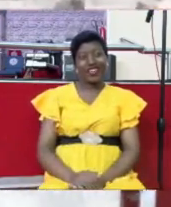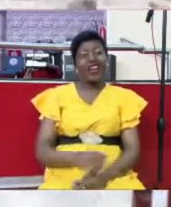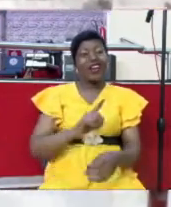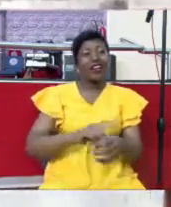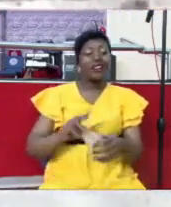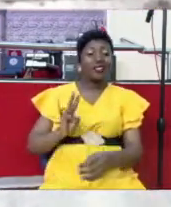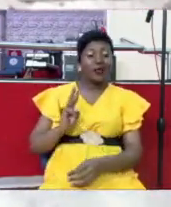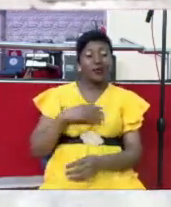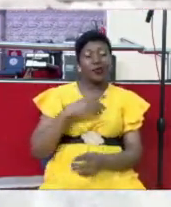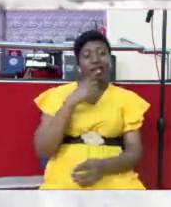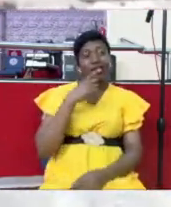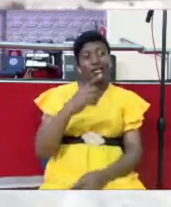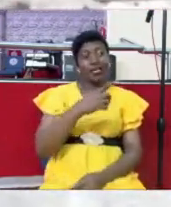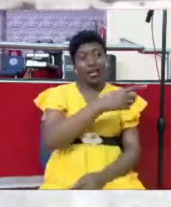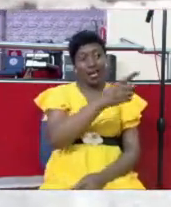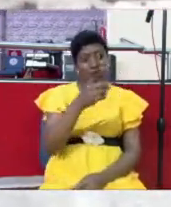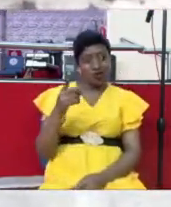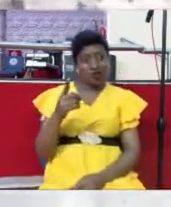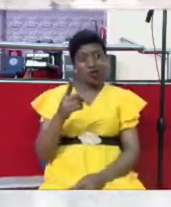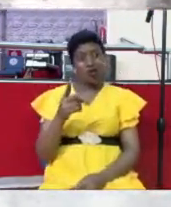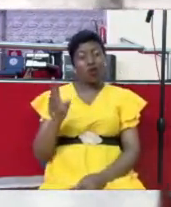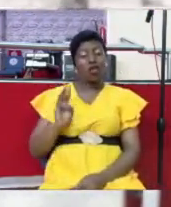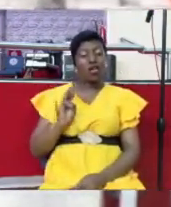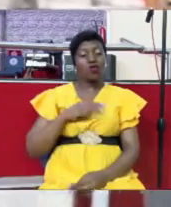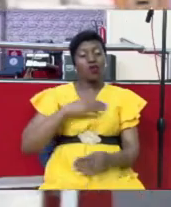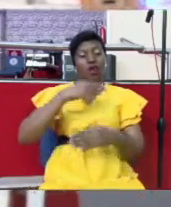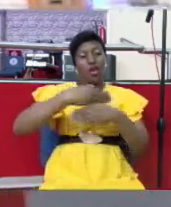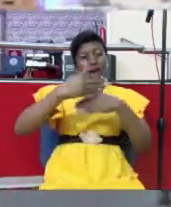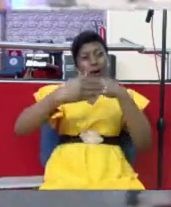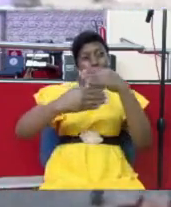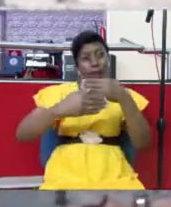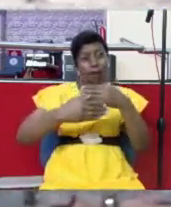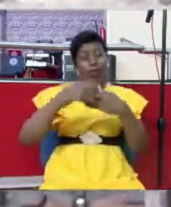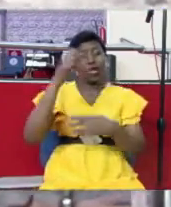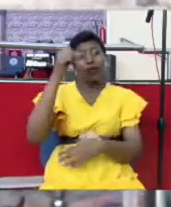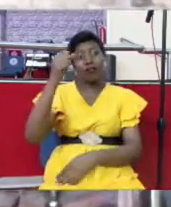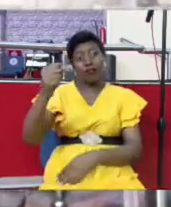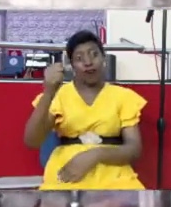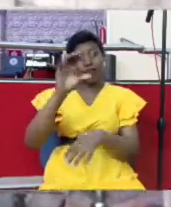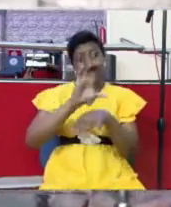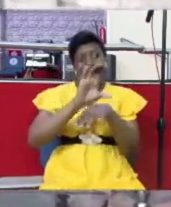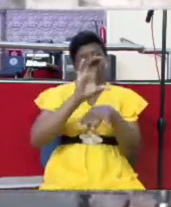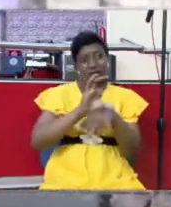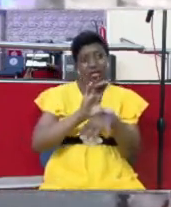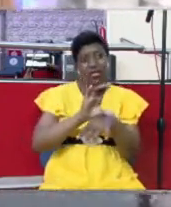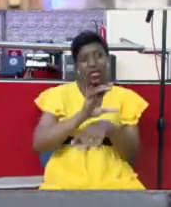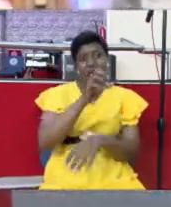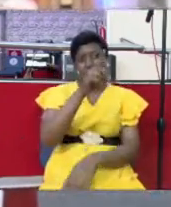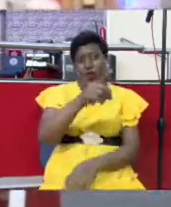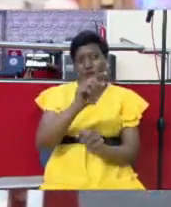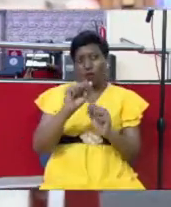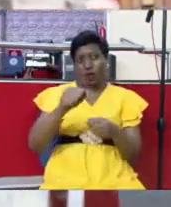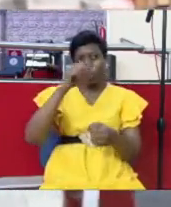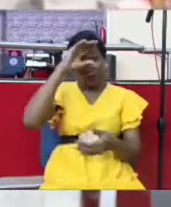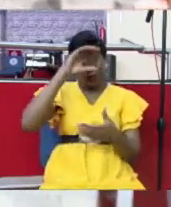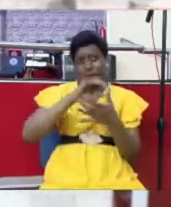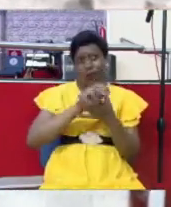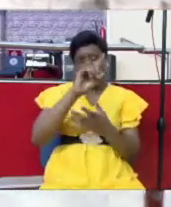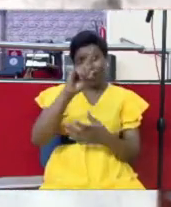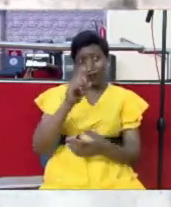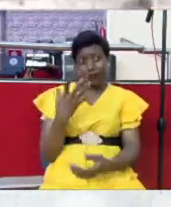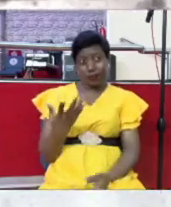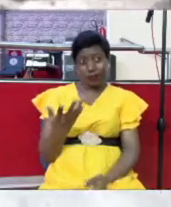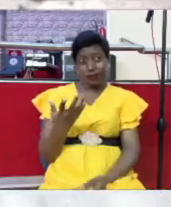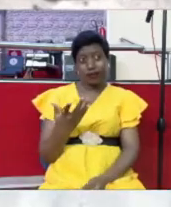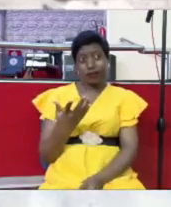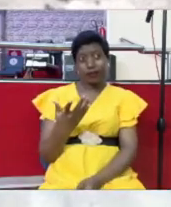are constructing 5 campuses, is that cause enough for you to give? Wakati tunasema kwamba tunataka kujenga campus 5,